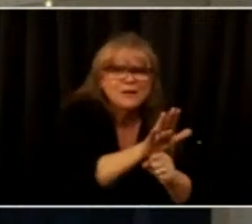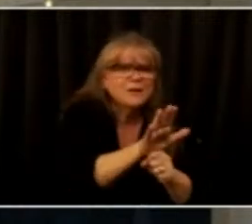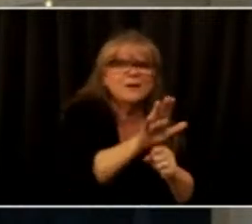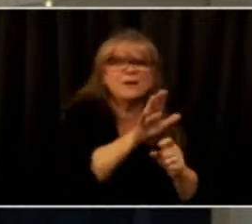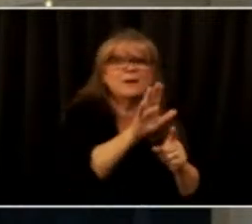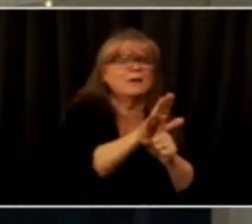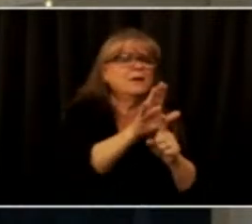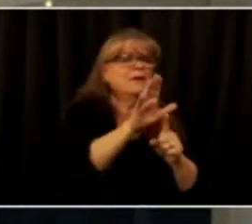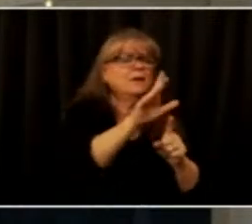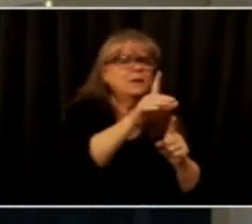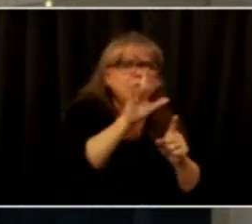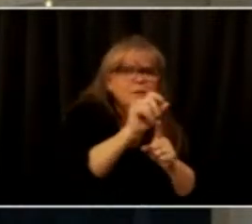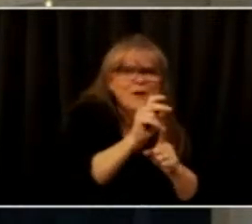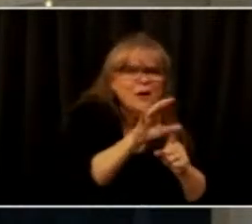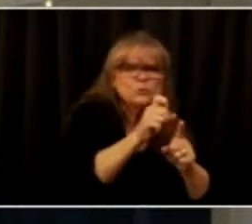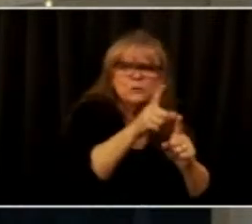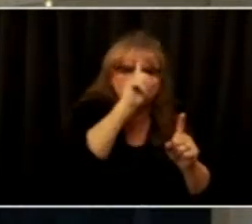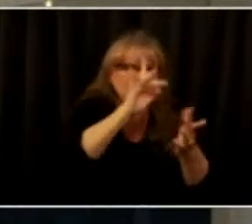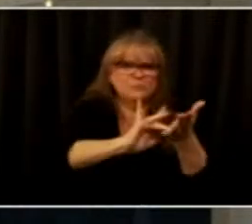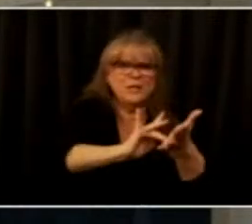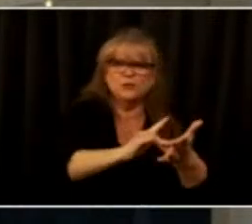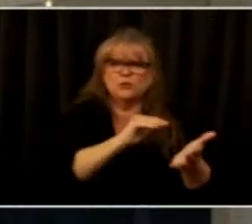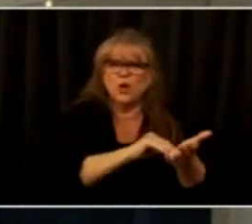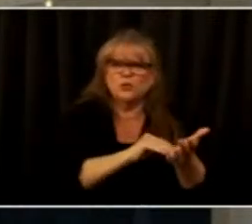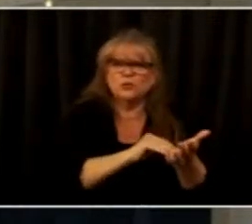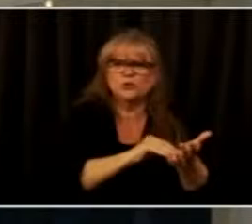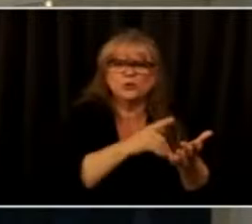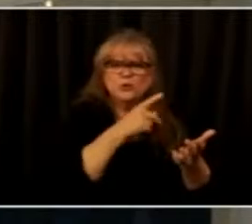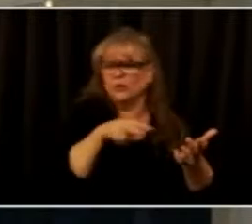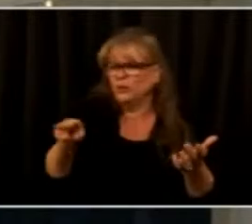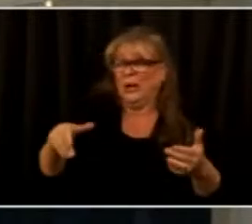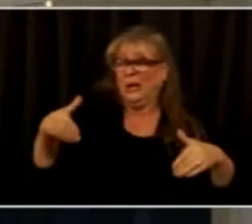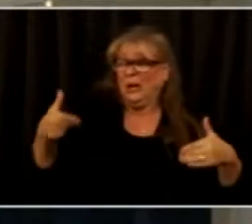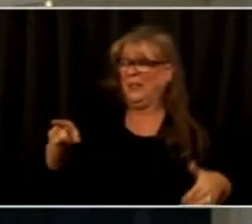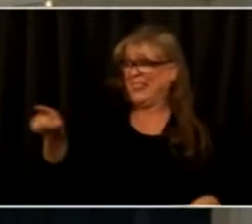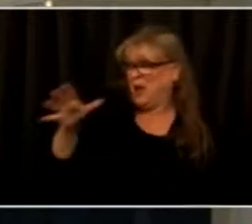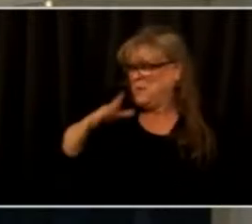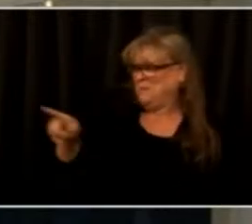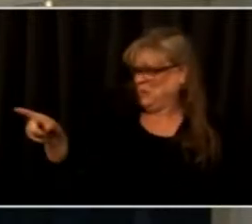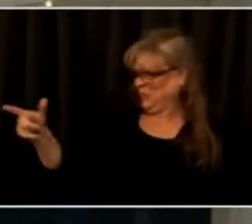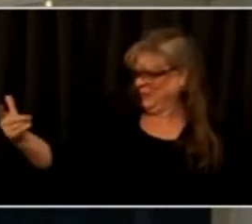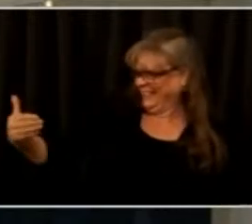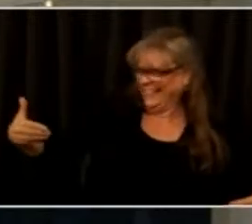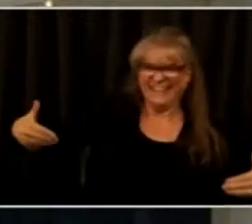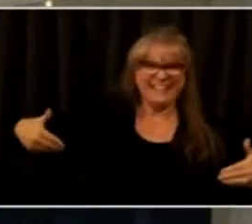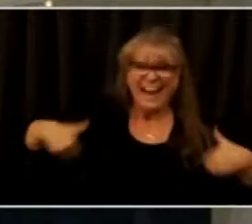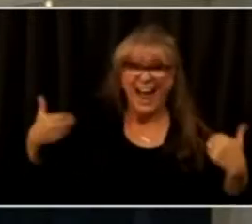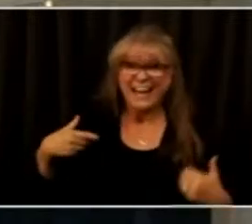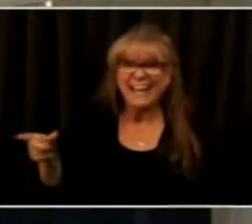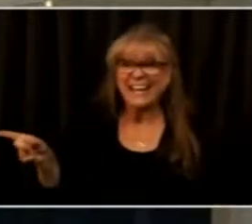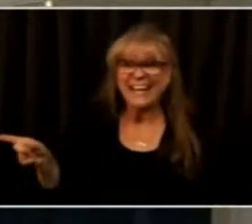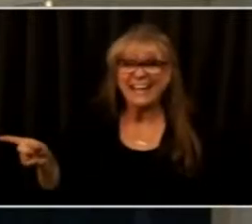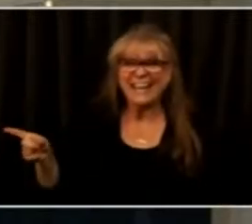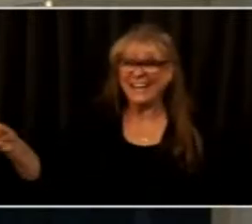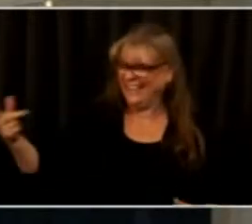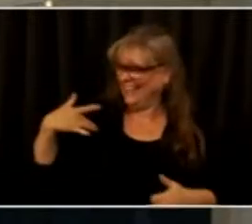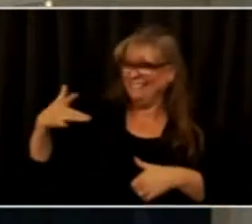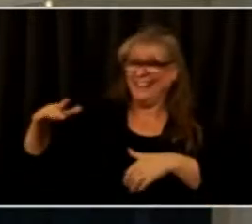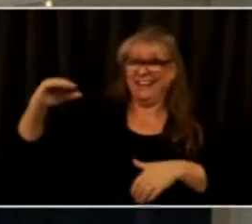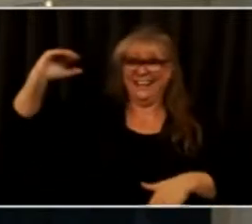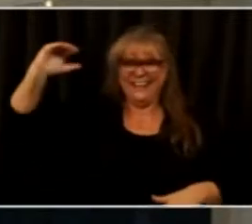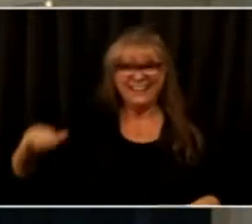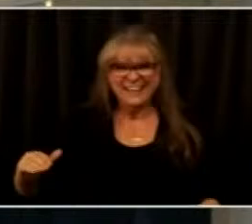must have been like getting to be a doctor and a specialist in pediatric infectious disease. That takes so much